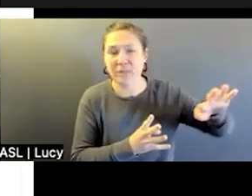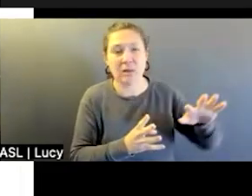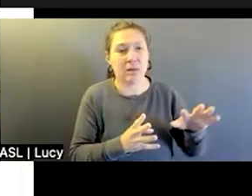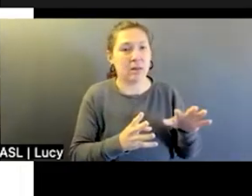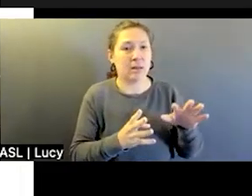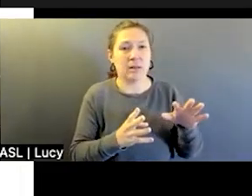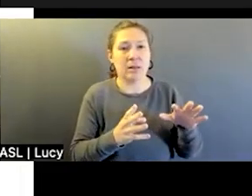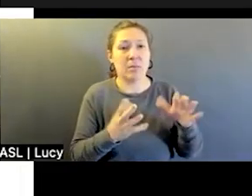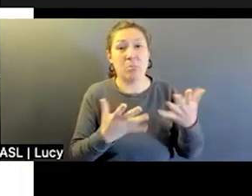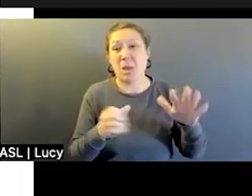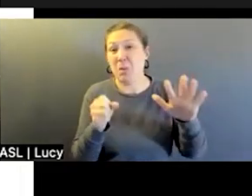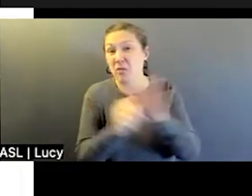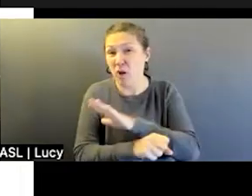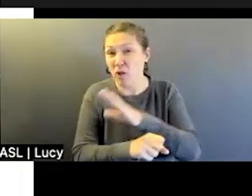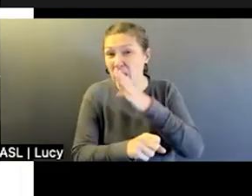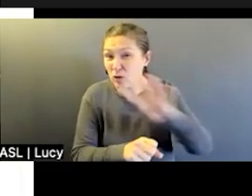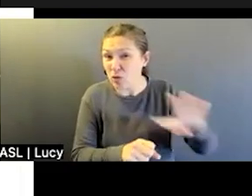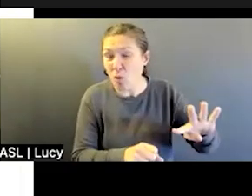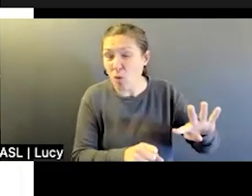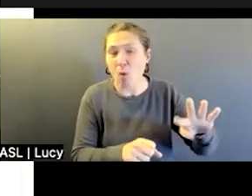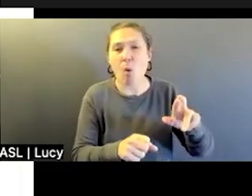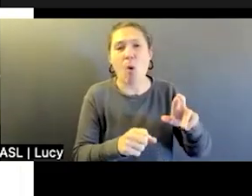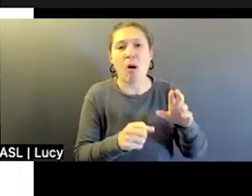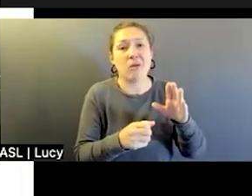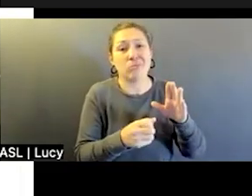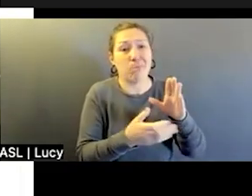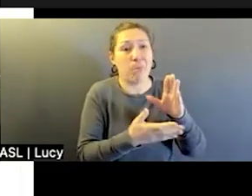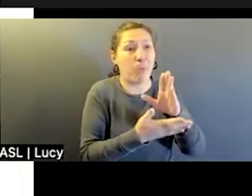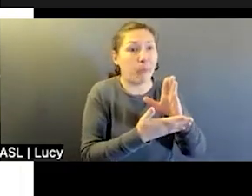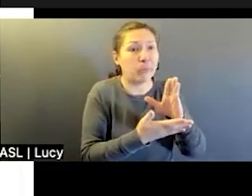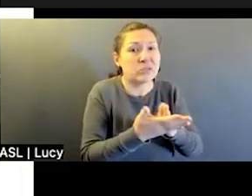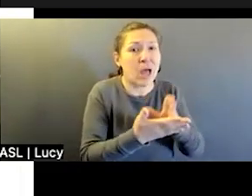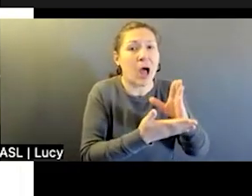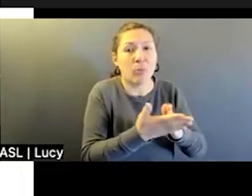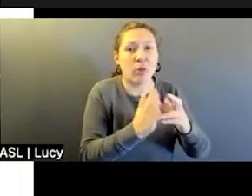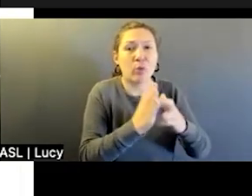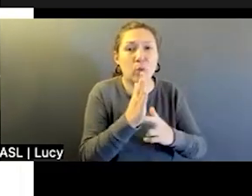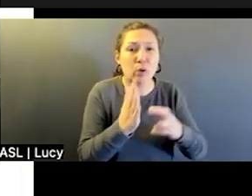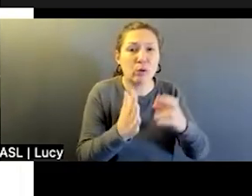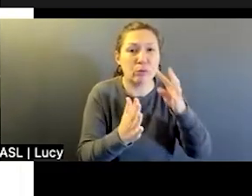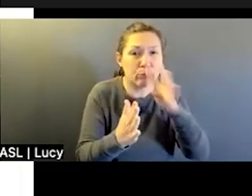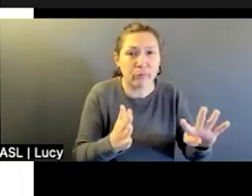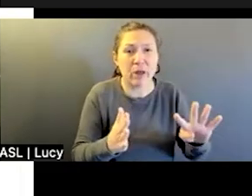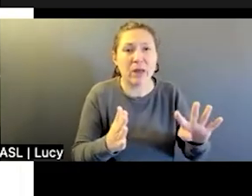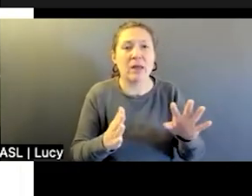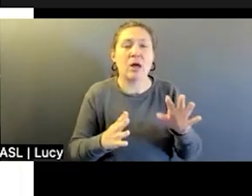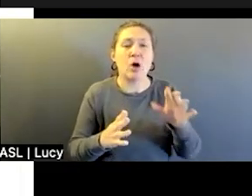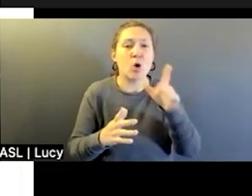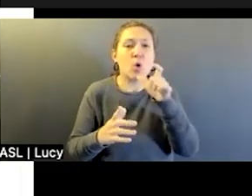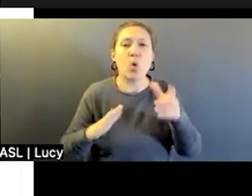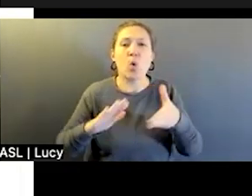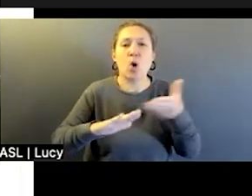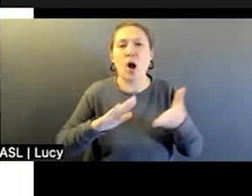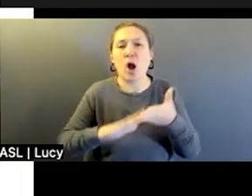people who organize this service think it's good for the